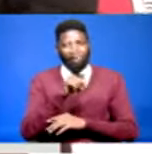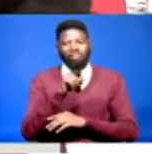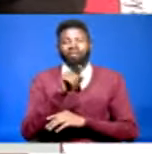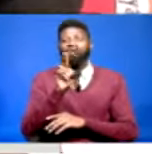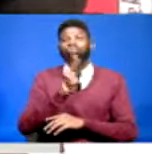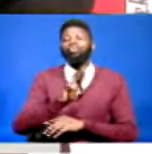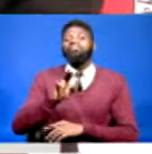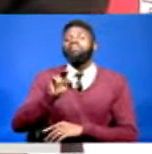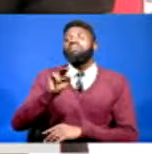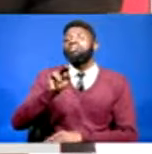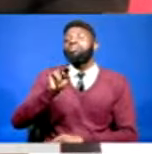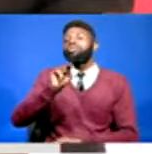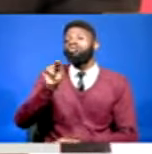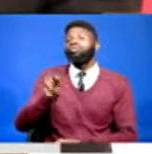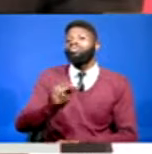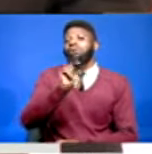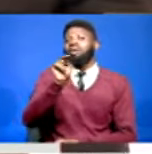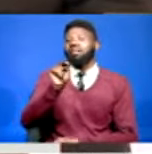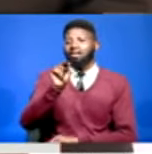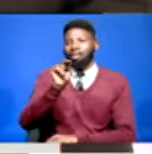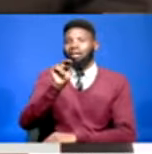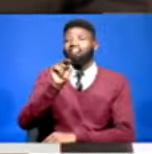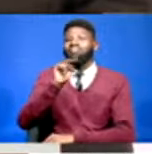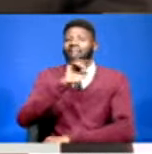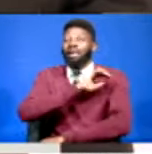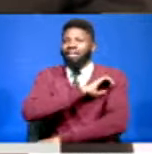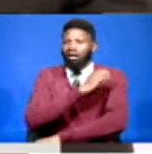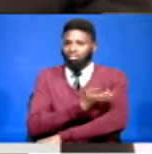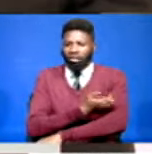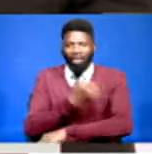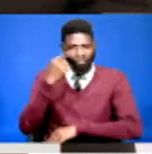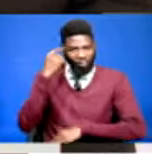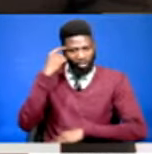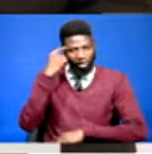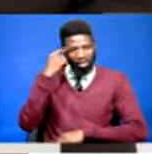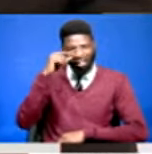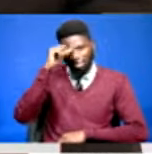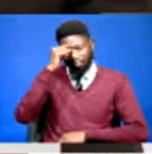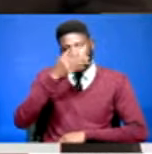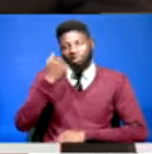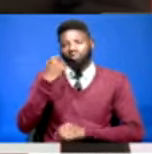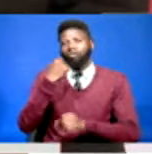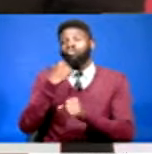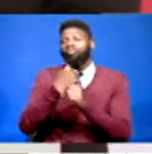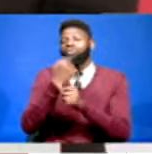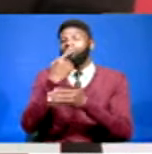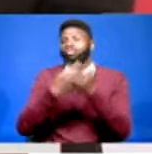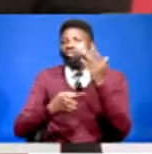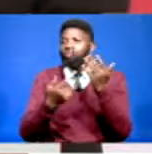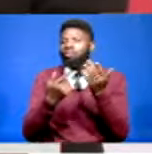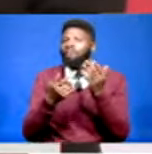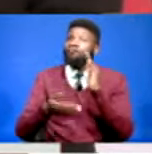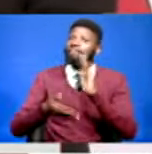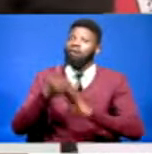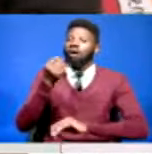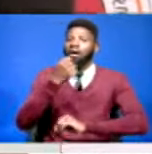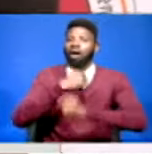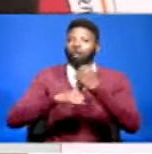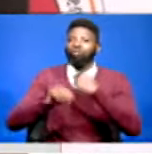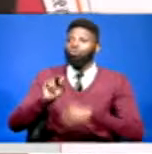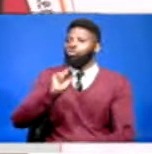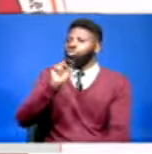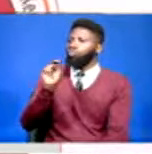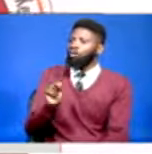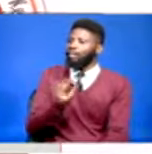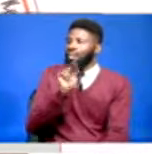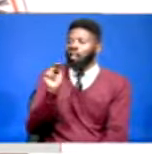what do you think should be done by the government in order to fast track the adoption of this energy? Absolutely. A lot of steps have been taken